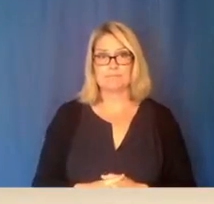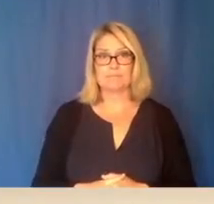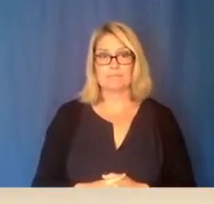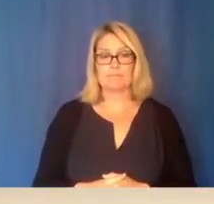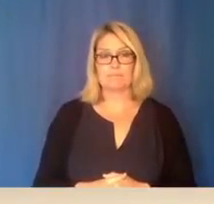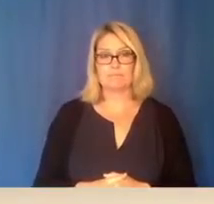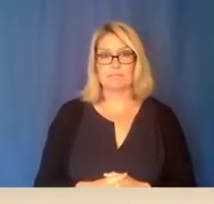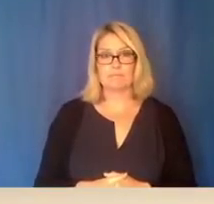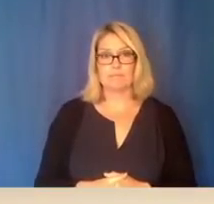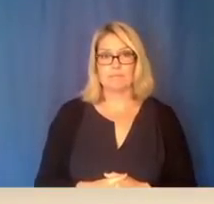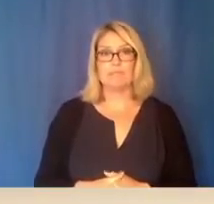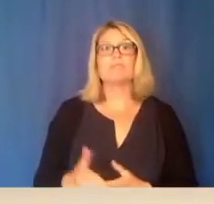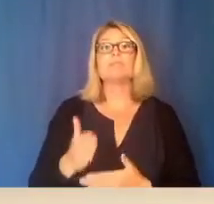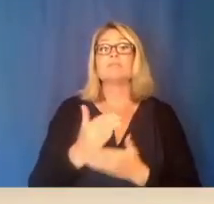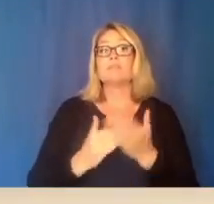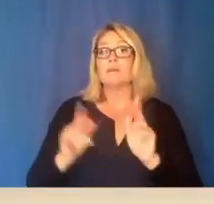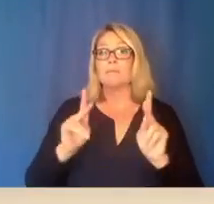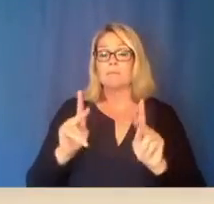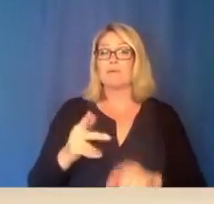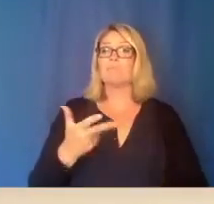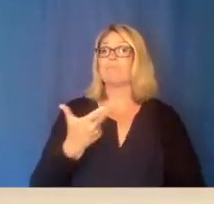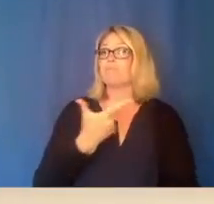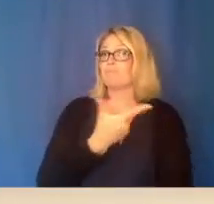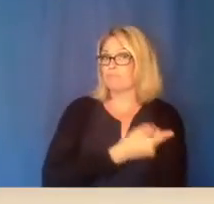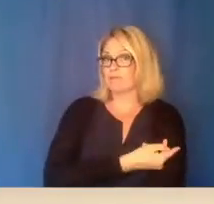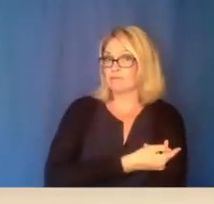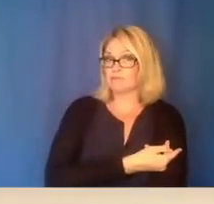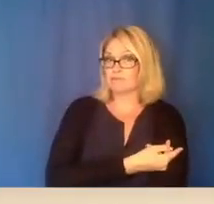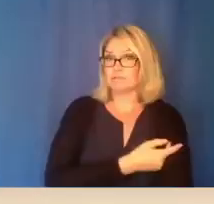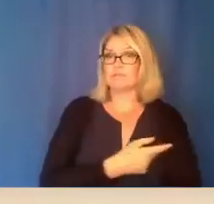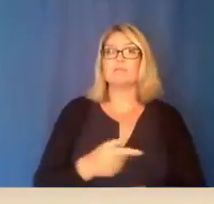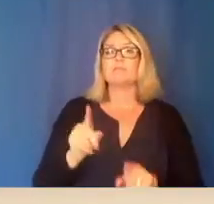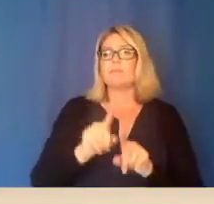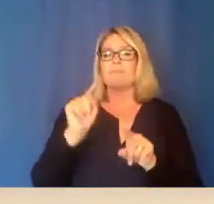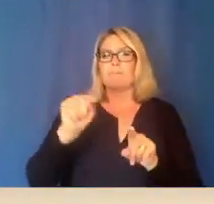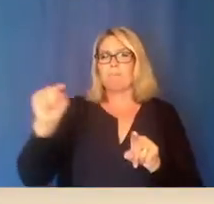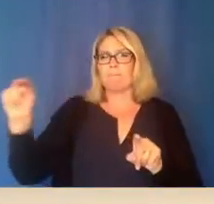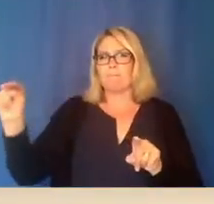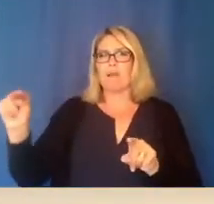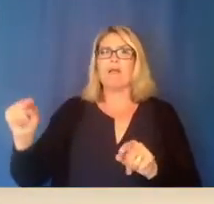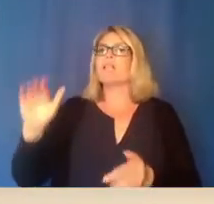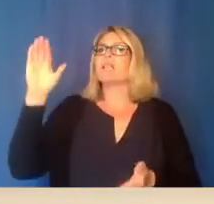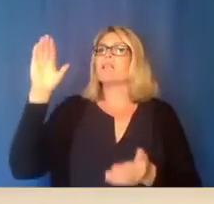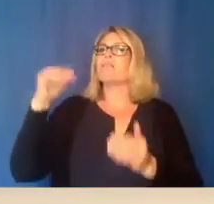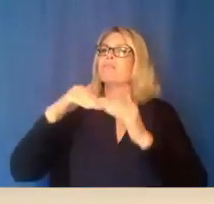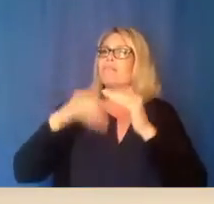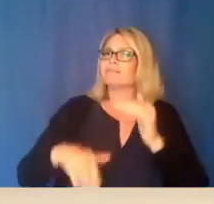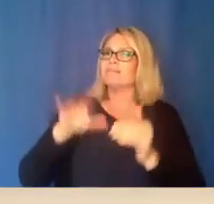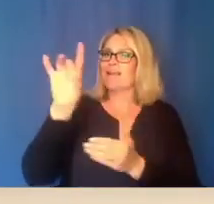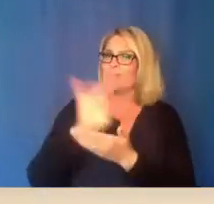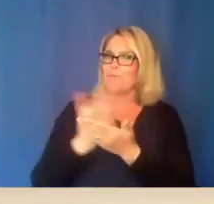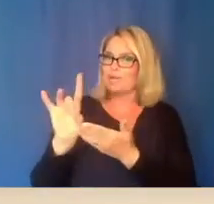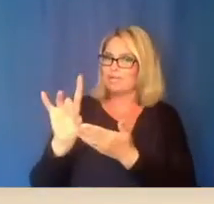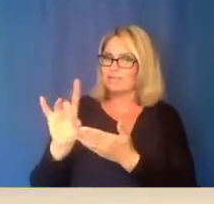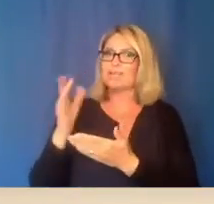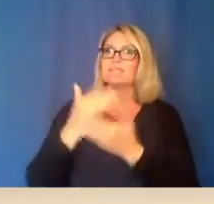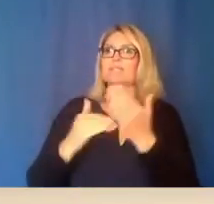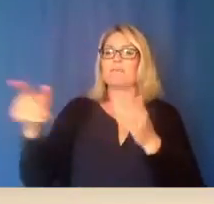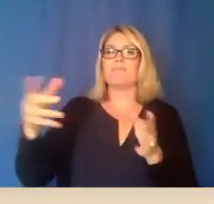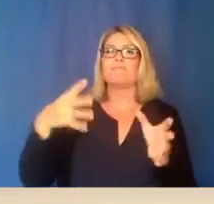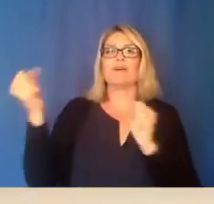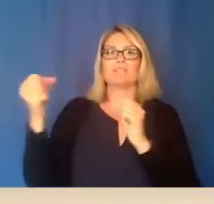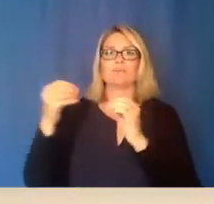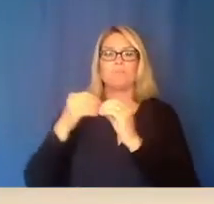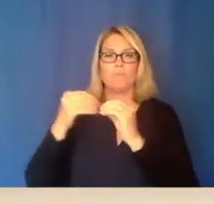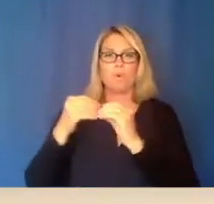there are some people who are getting their vaccine in other places less than 8 weeks apart, and for some,